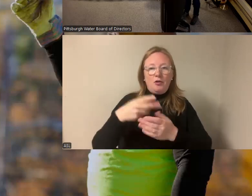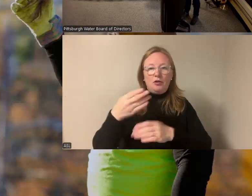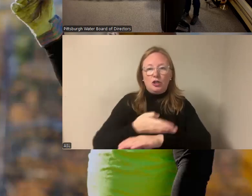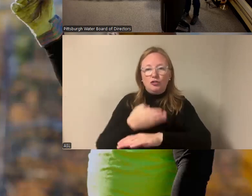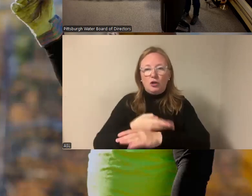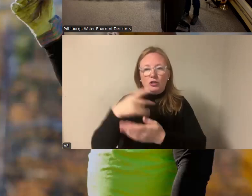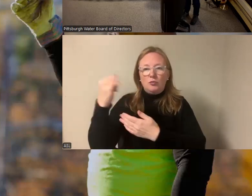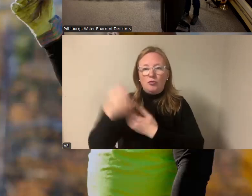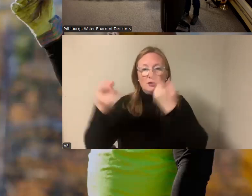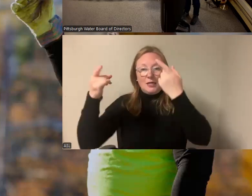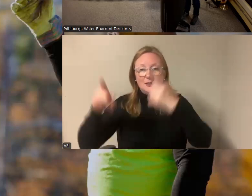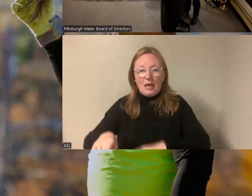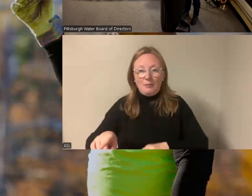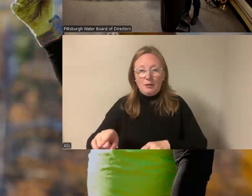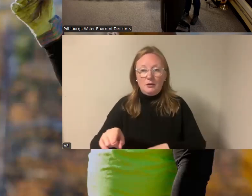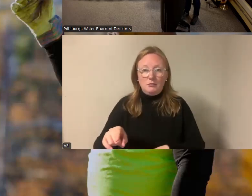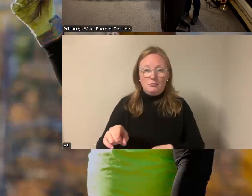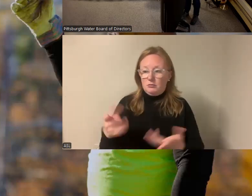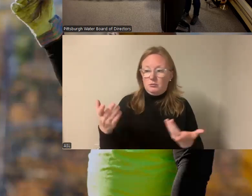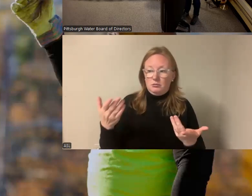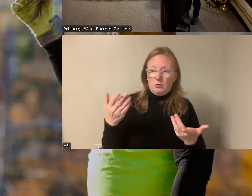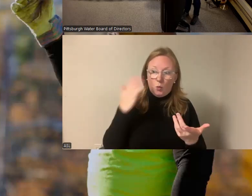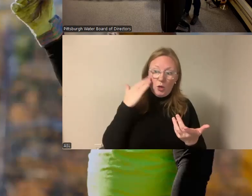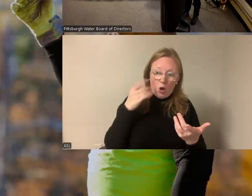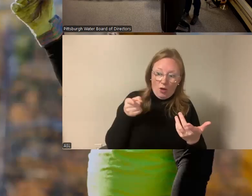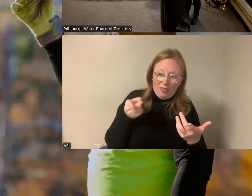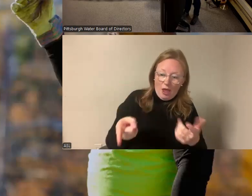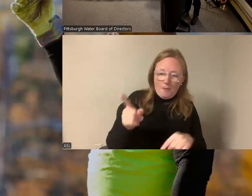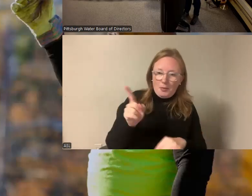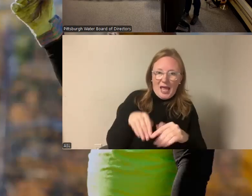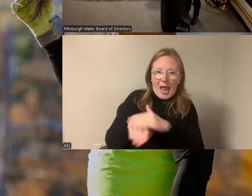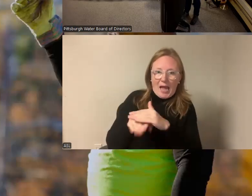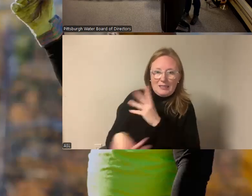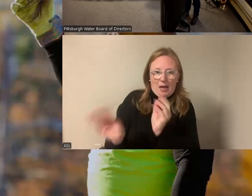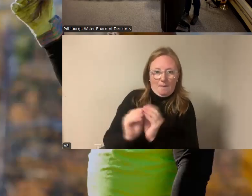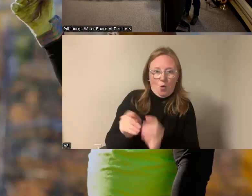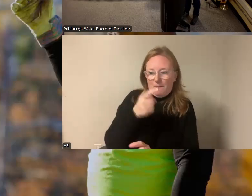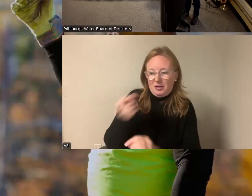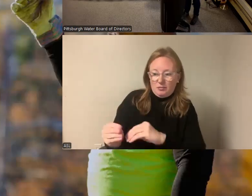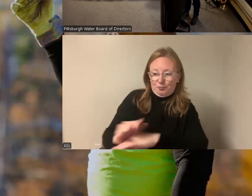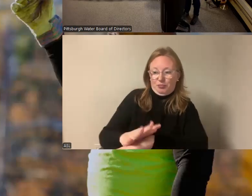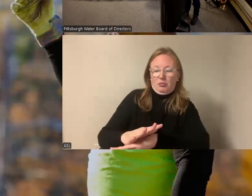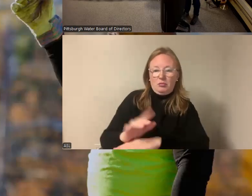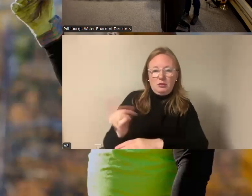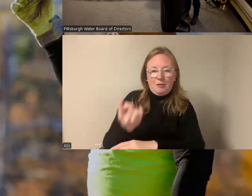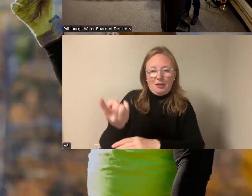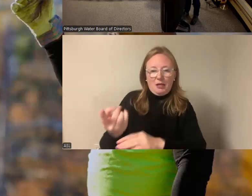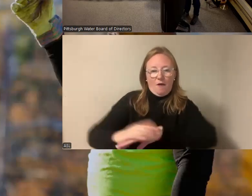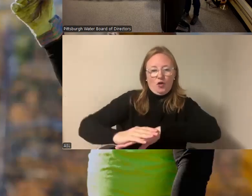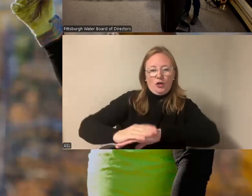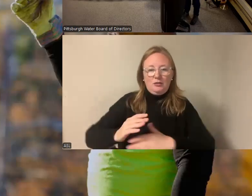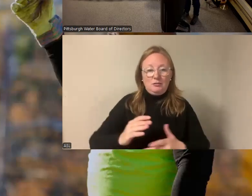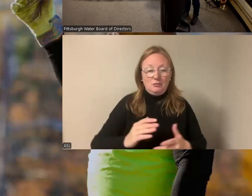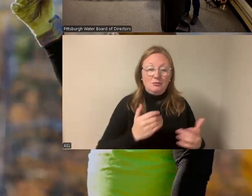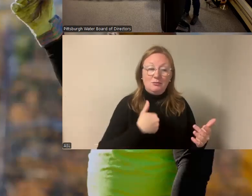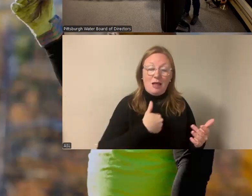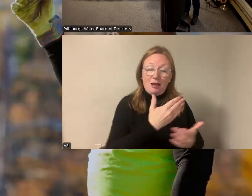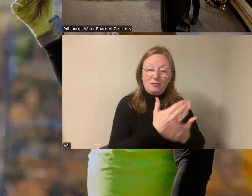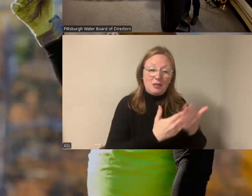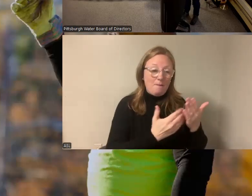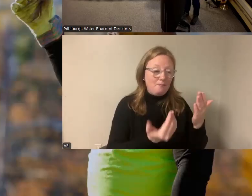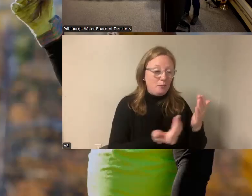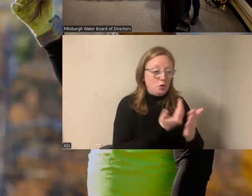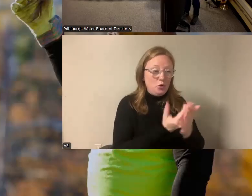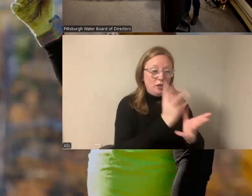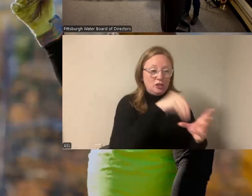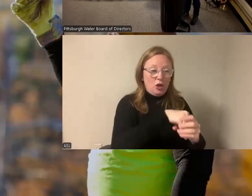projects happen, and we know there's a valve there, but we can no longer access it. And there's other valves that are newly installed. You know, maybe it's being installed today,